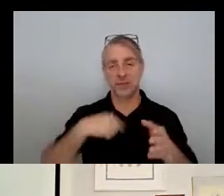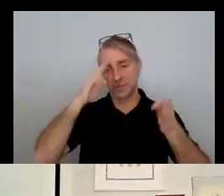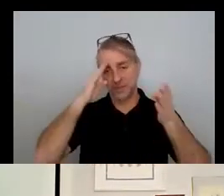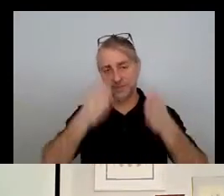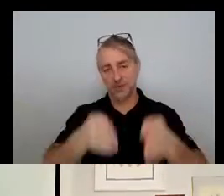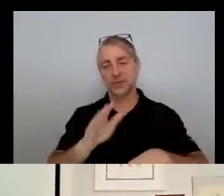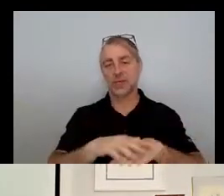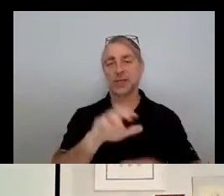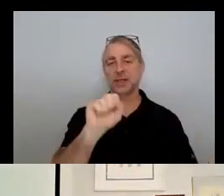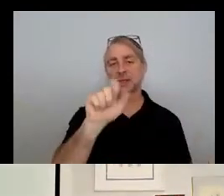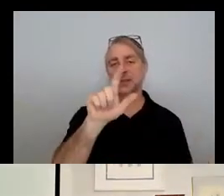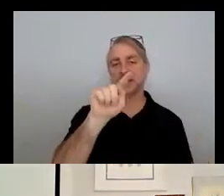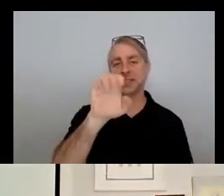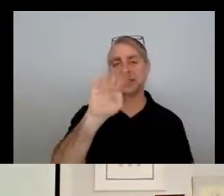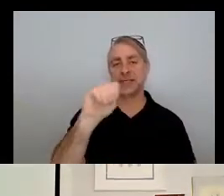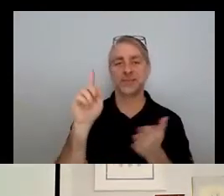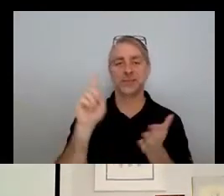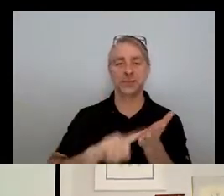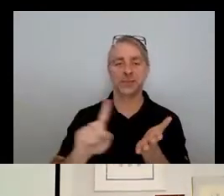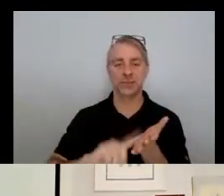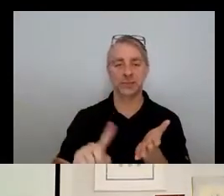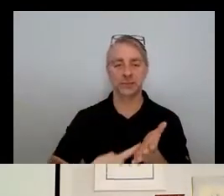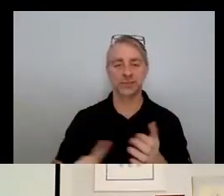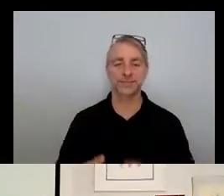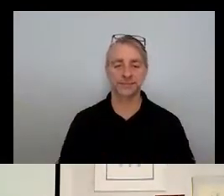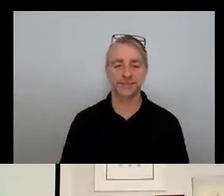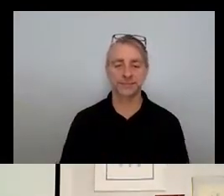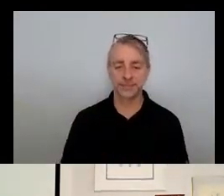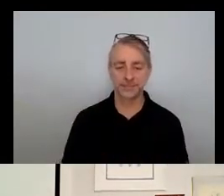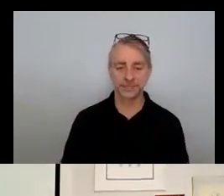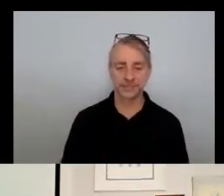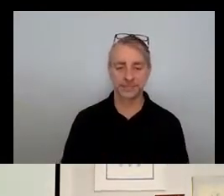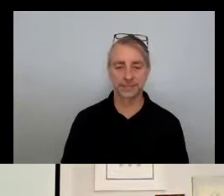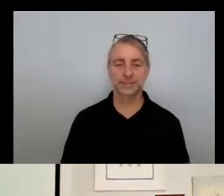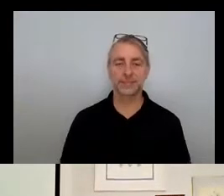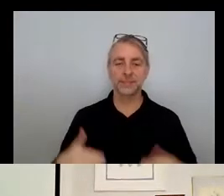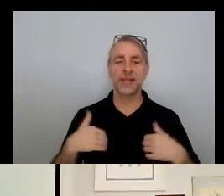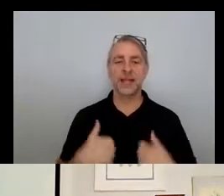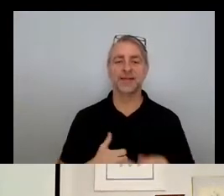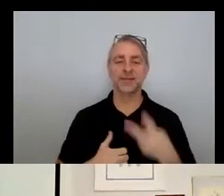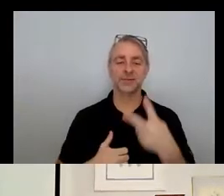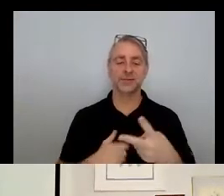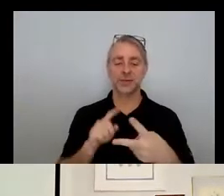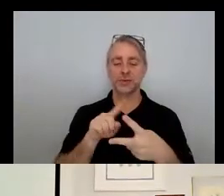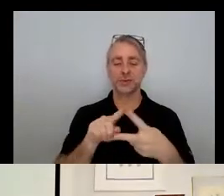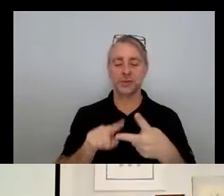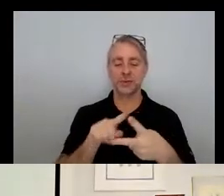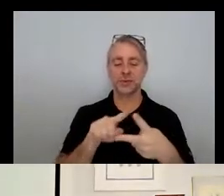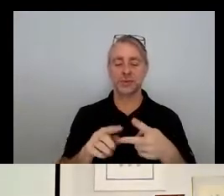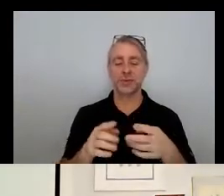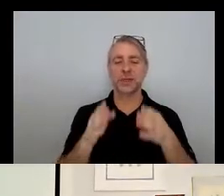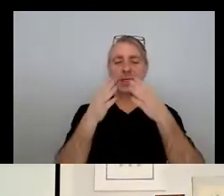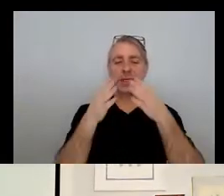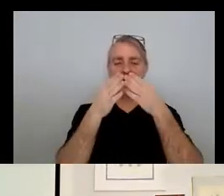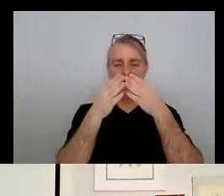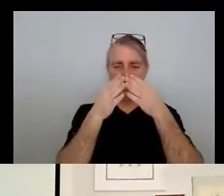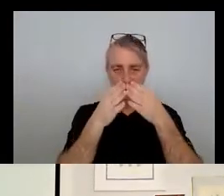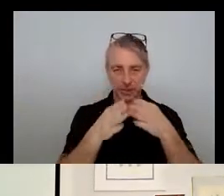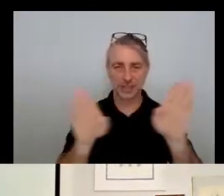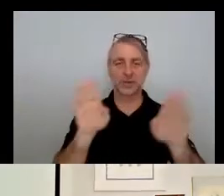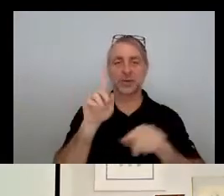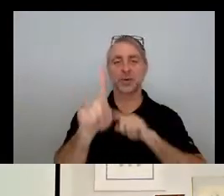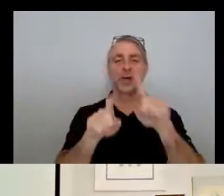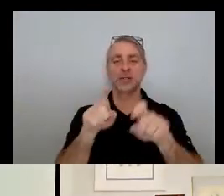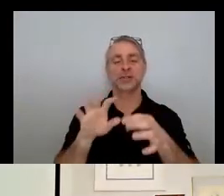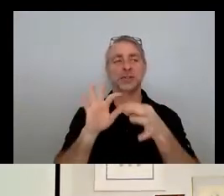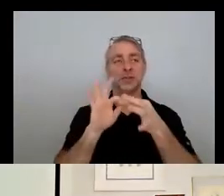there are sort of 2 families or general questions that we ask in a systematic review and meta-analysis in